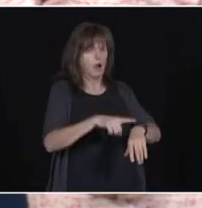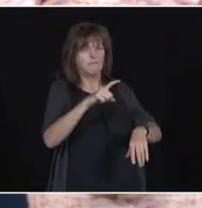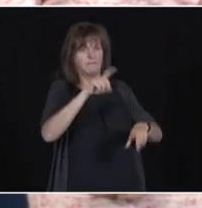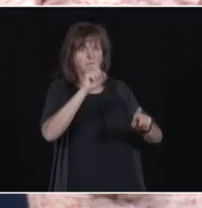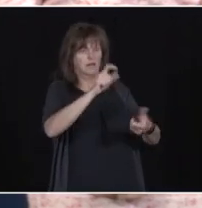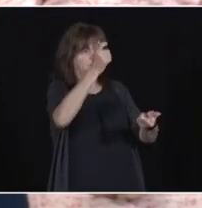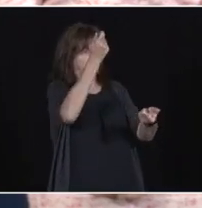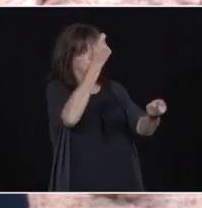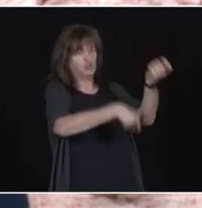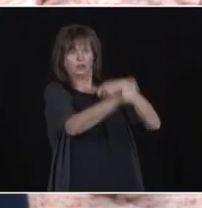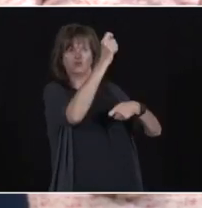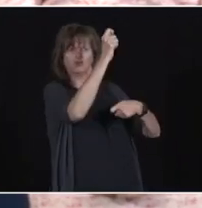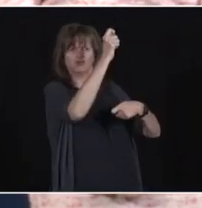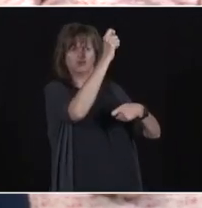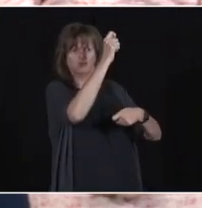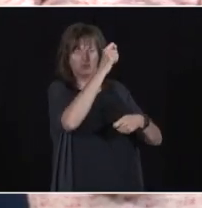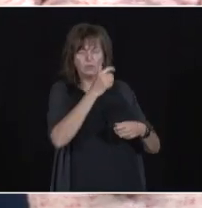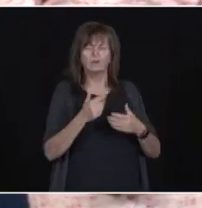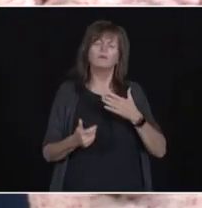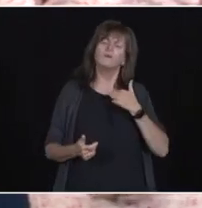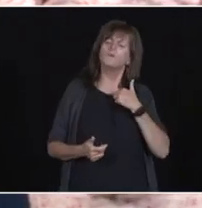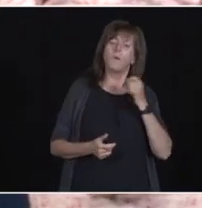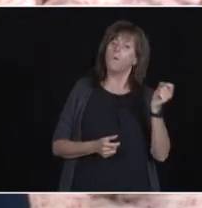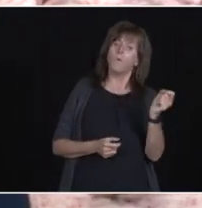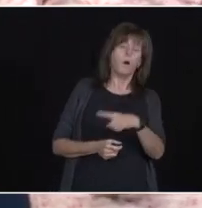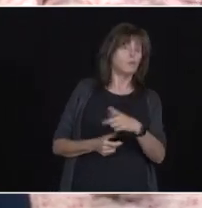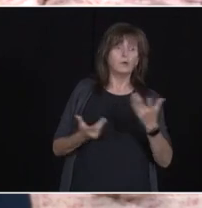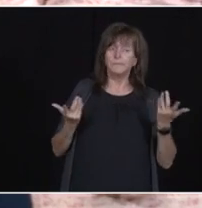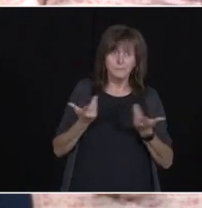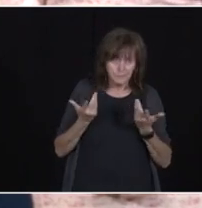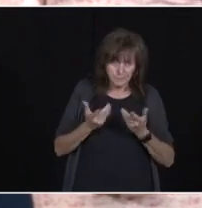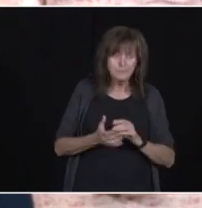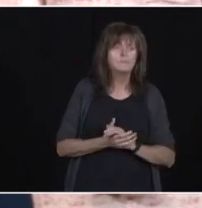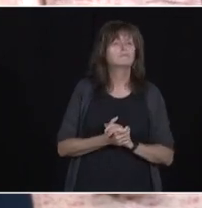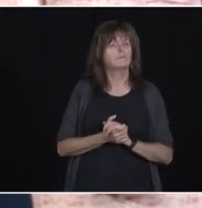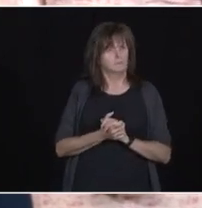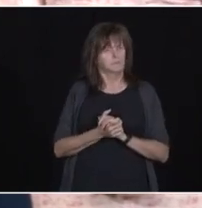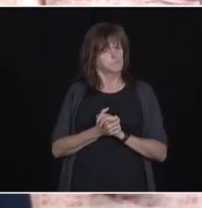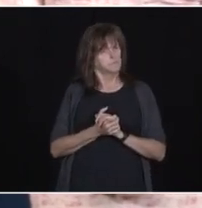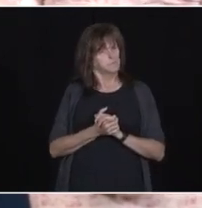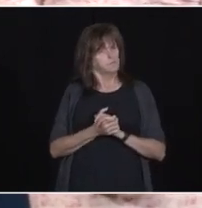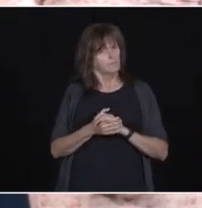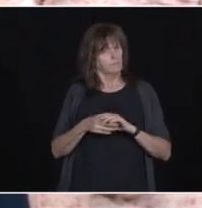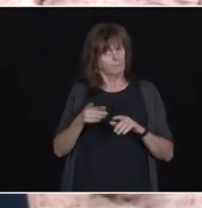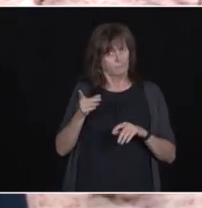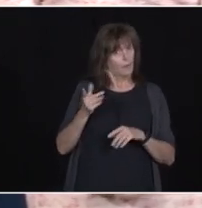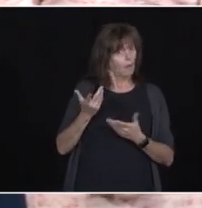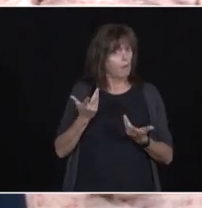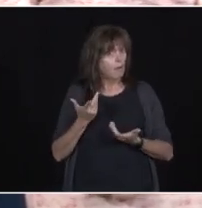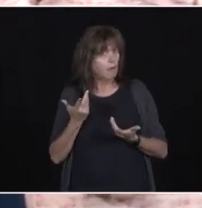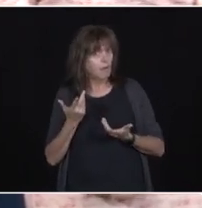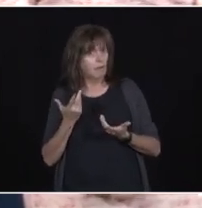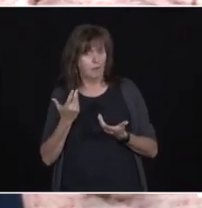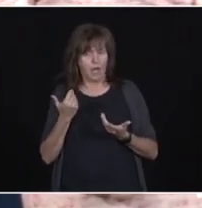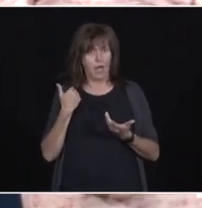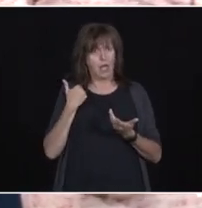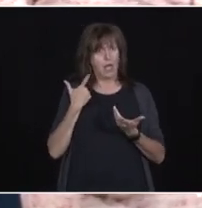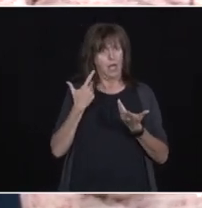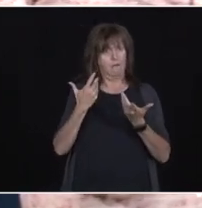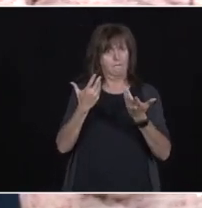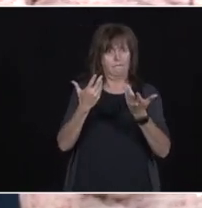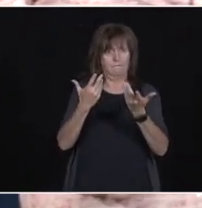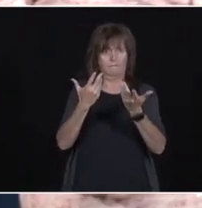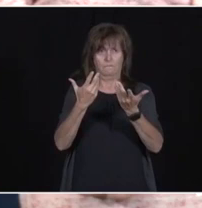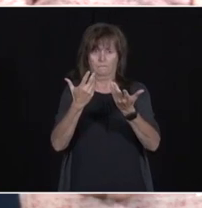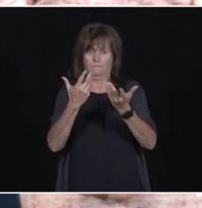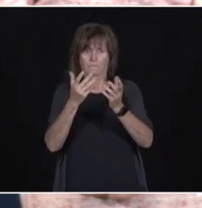willing to put a price tag on this? How much are you willing to spend to ensure that long-term care is what our elderly